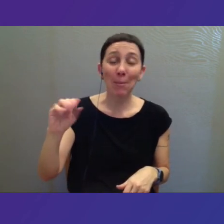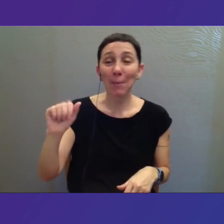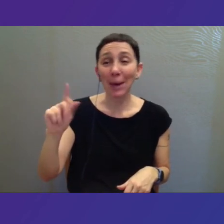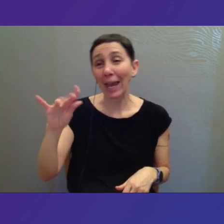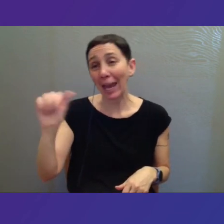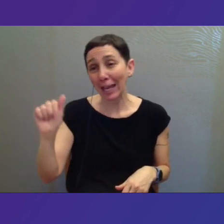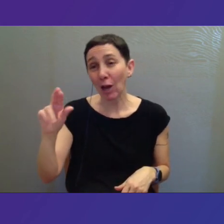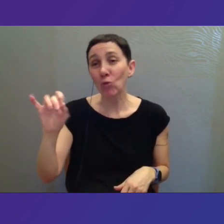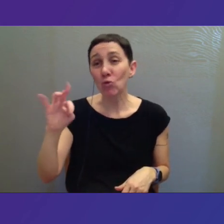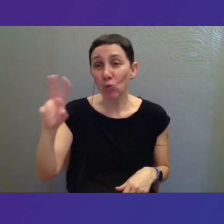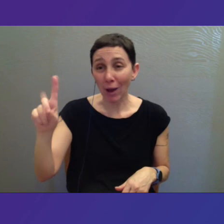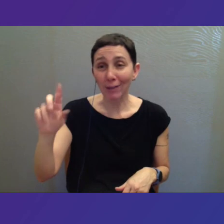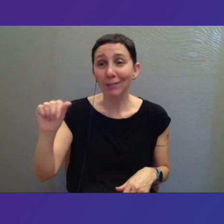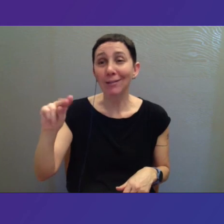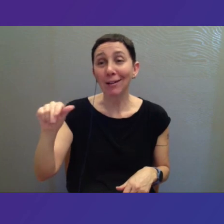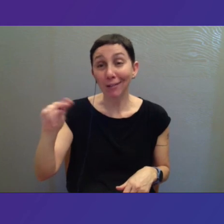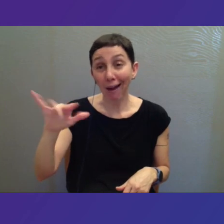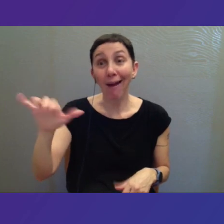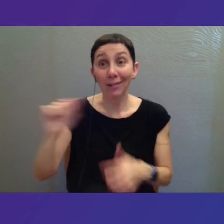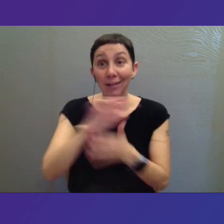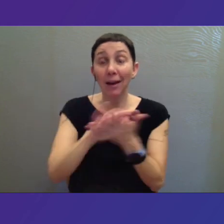amazing, oh God,